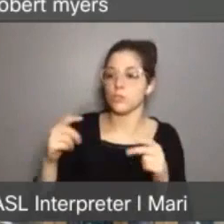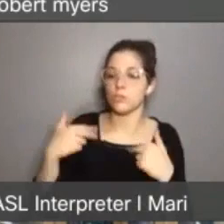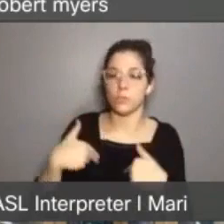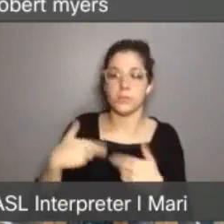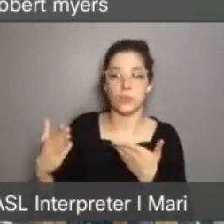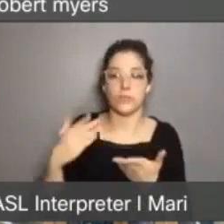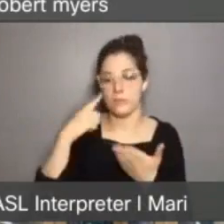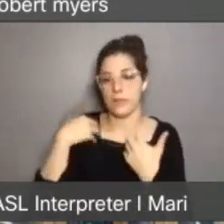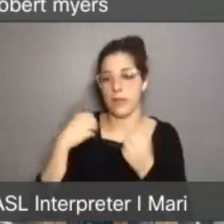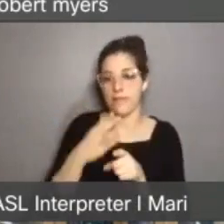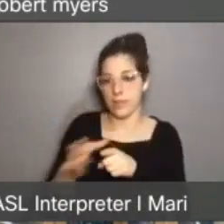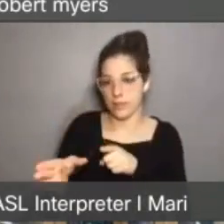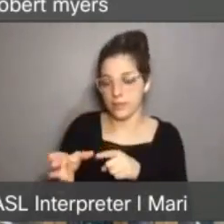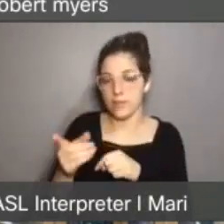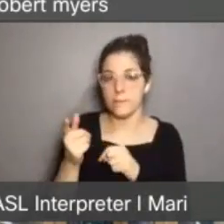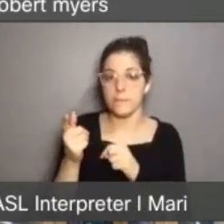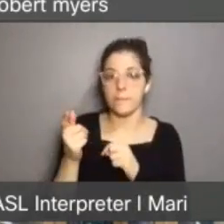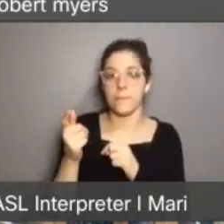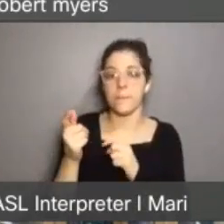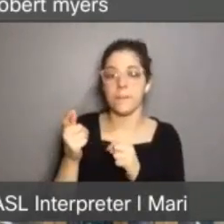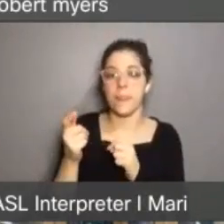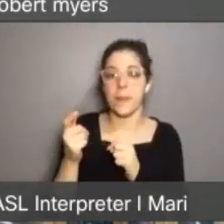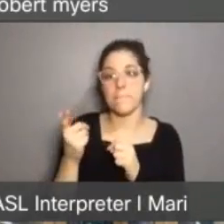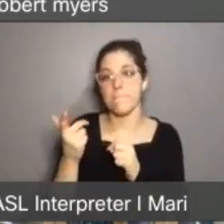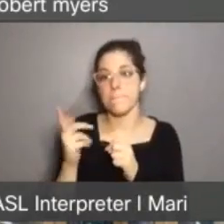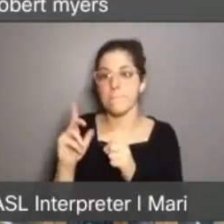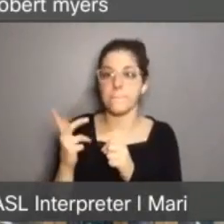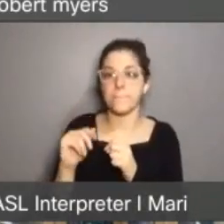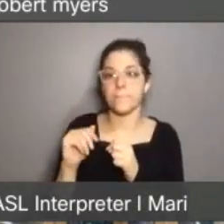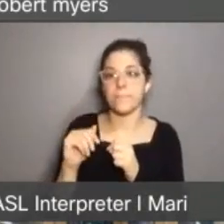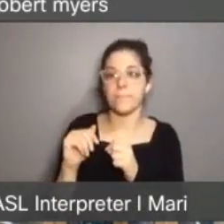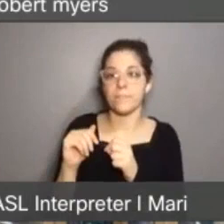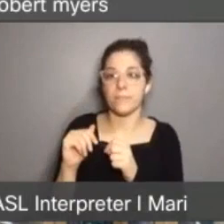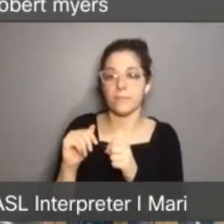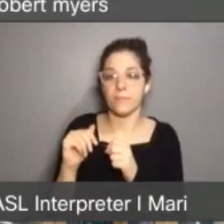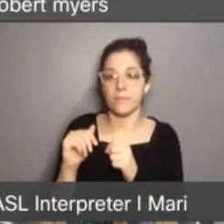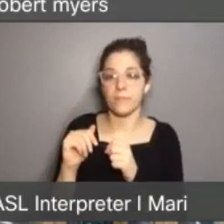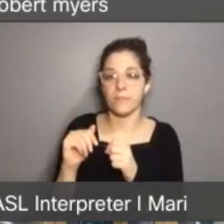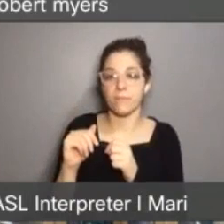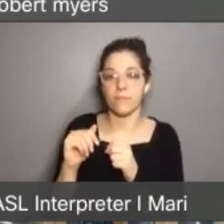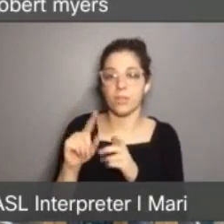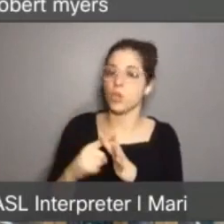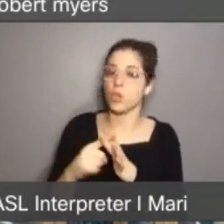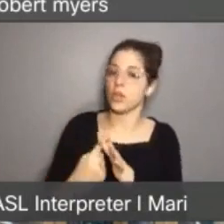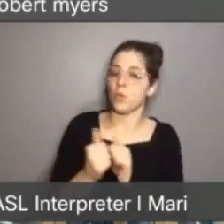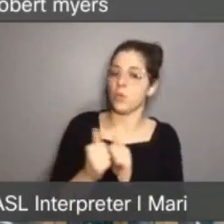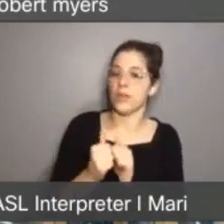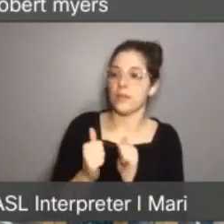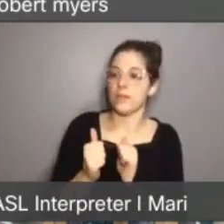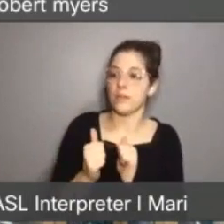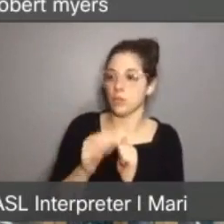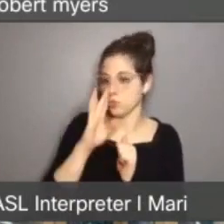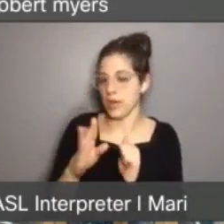mental health field, in some way, shape, or form, starting, at a direct